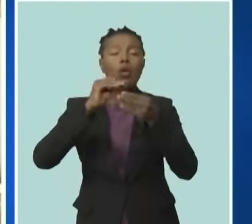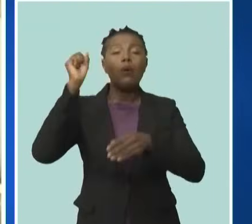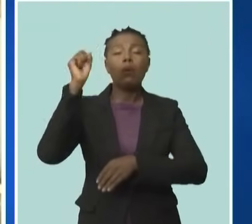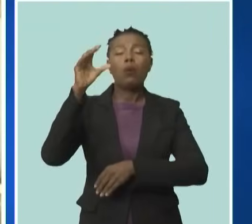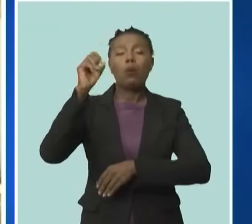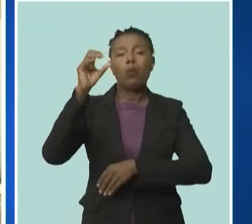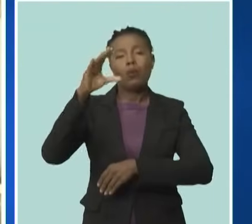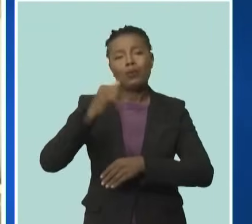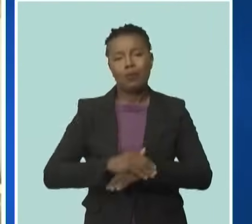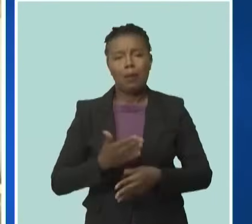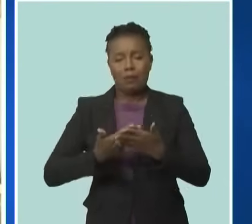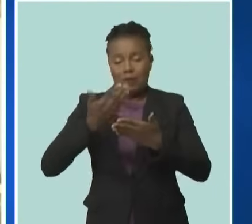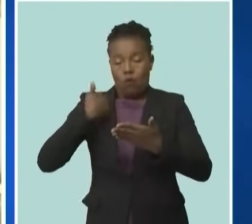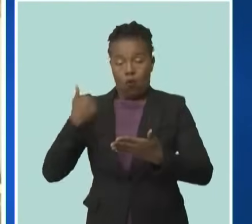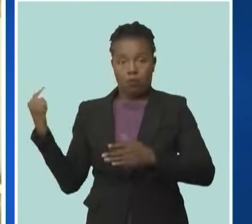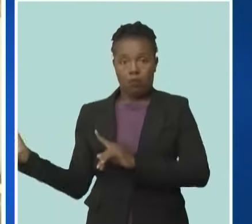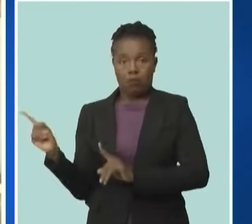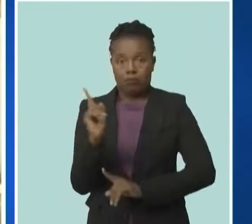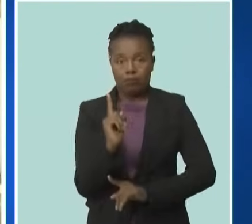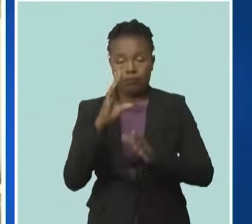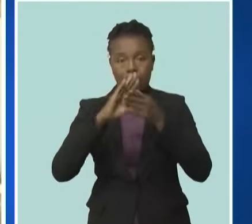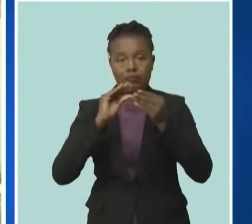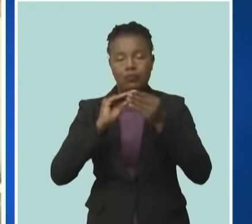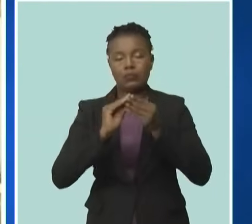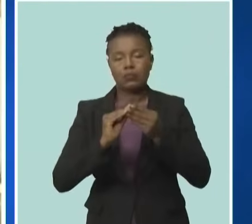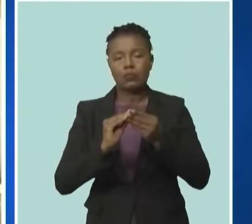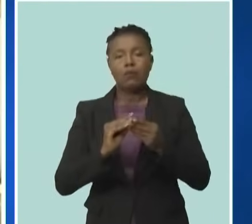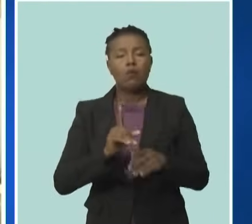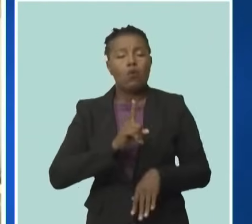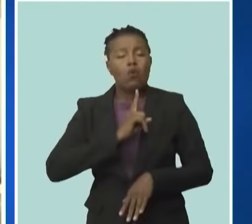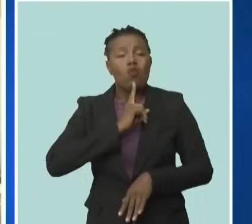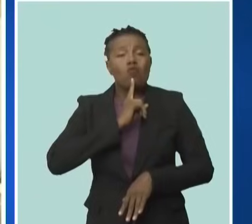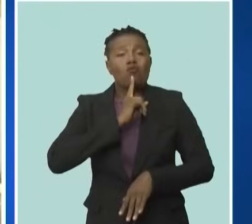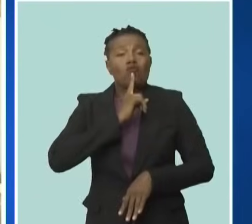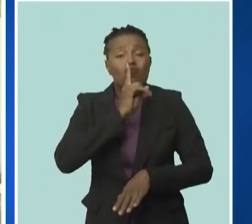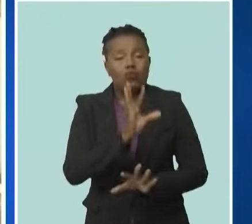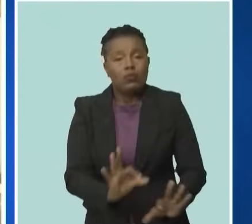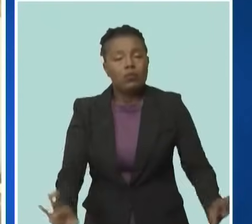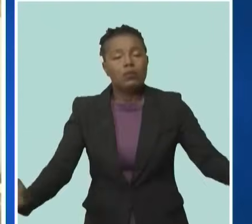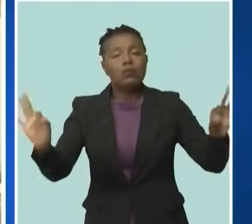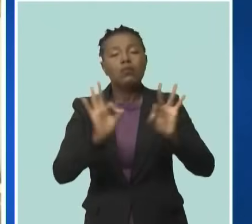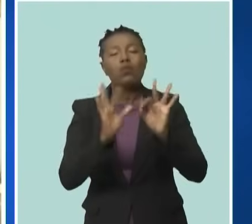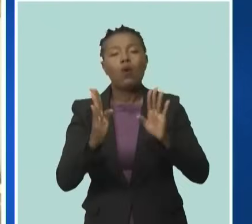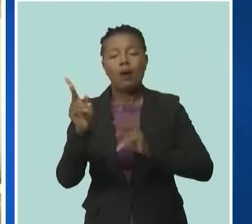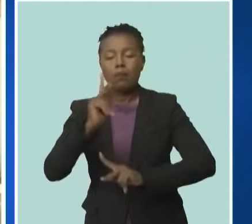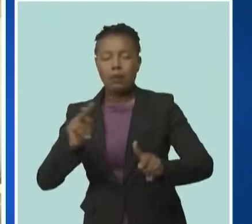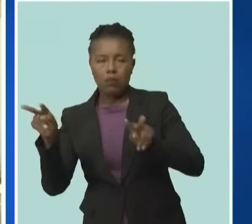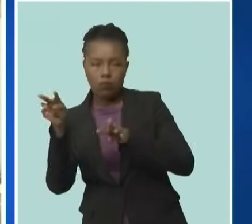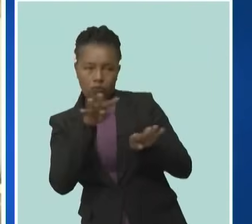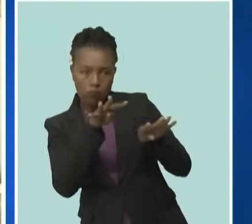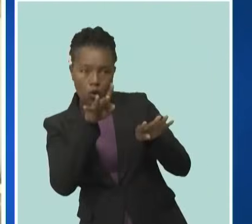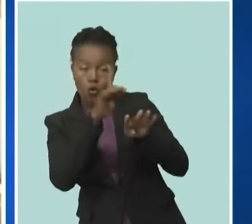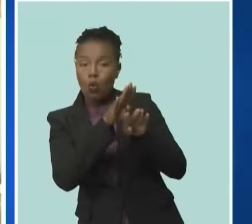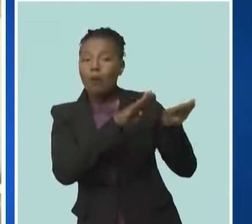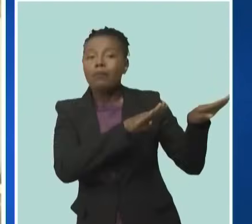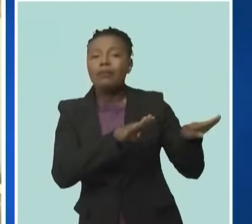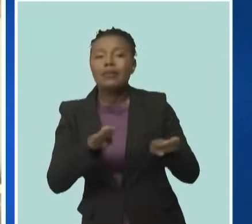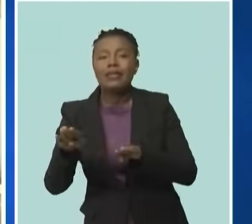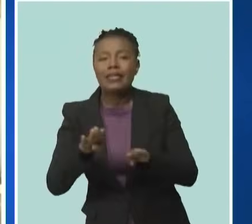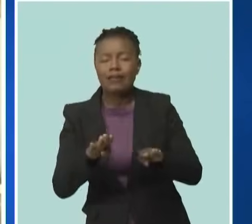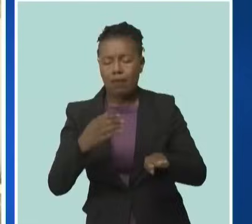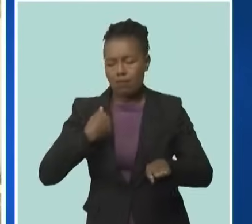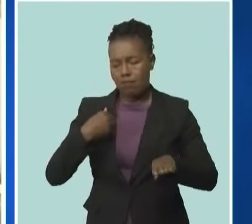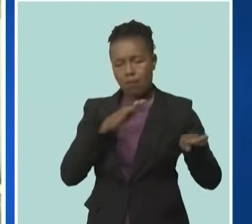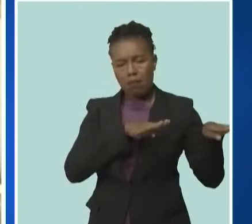presentation. But what truly matters is the conduct, is what people observe. How I